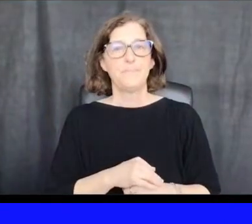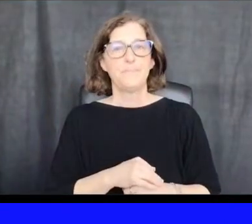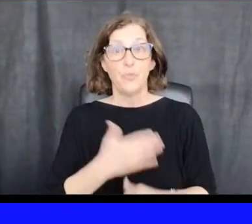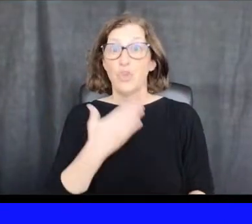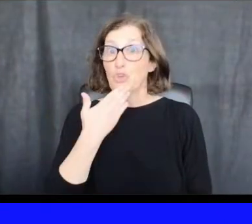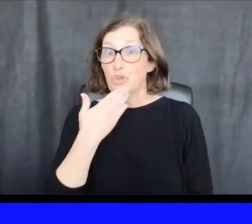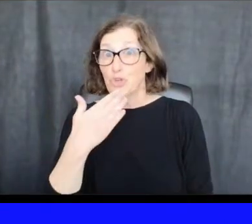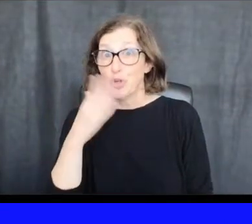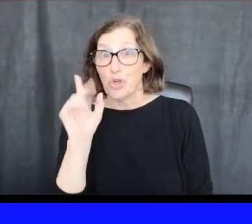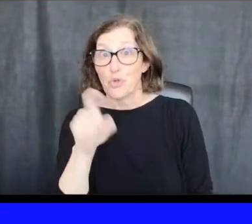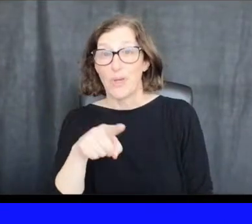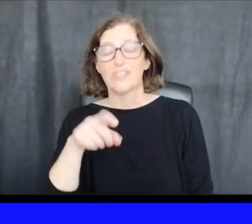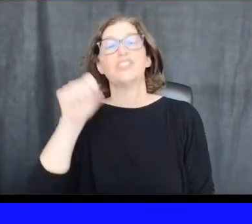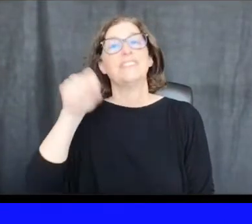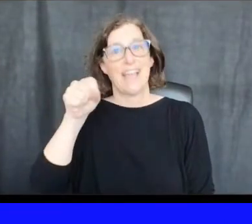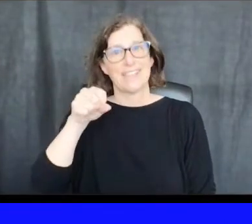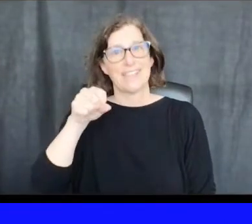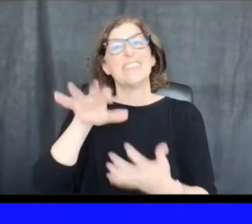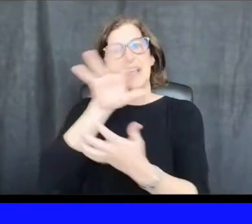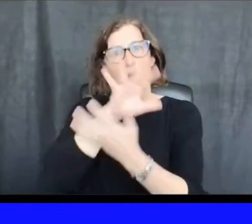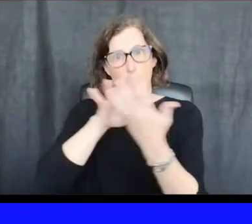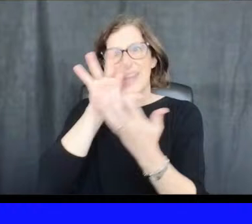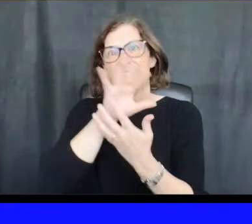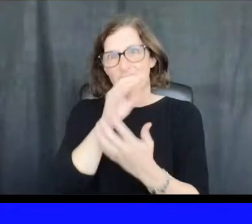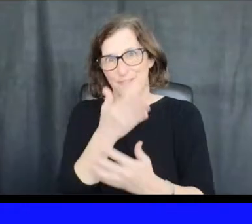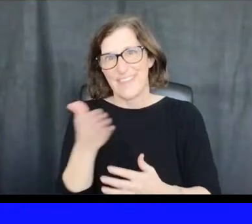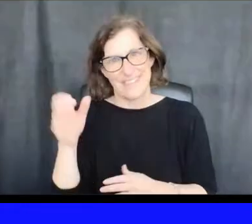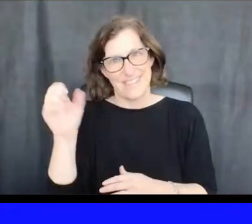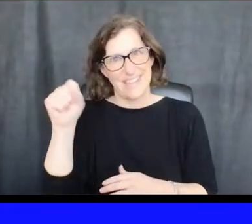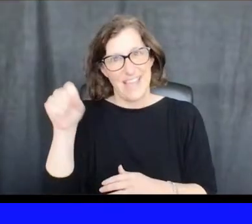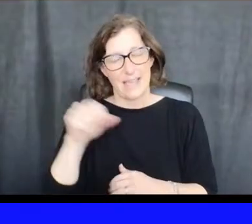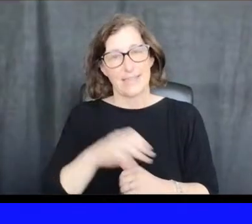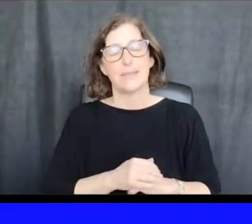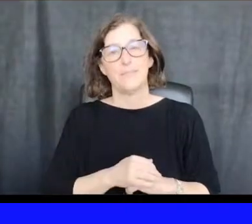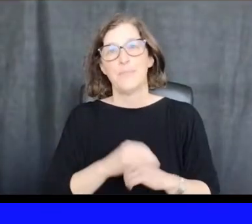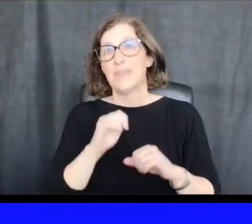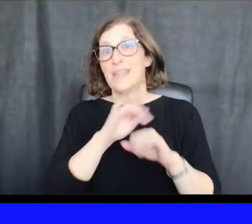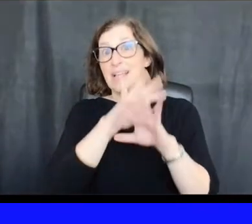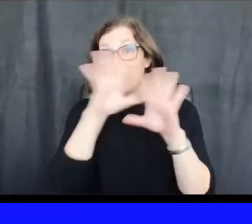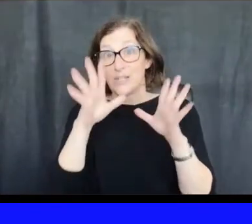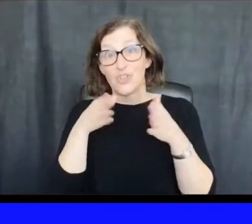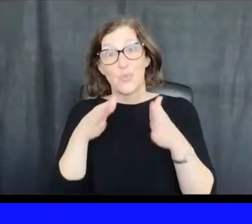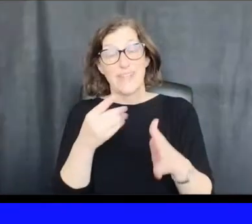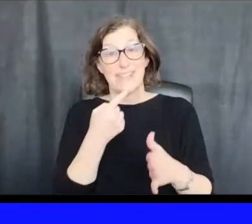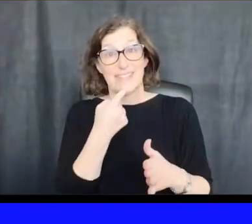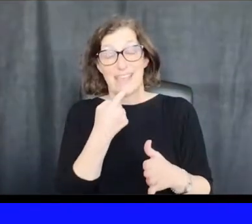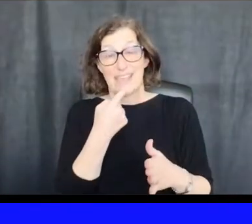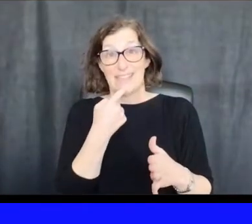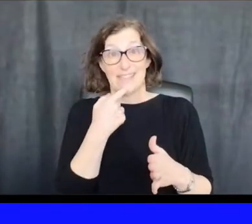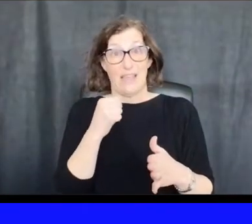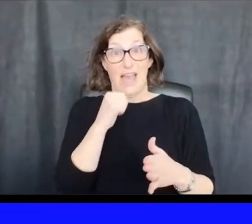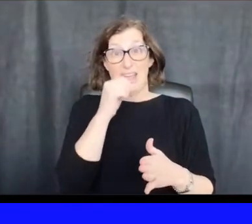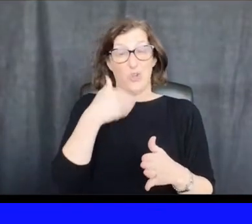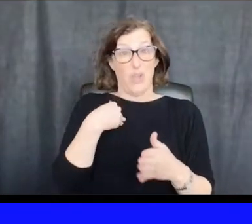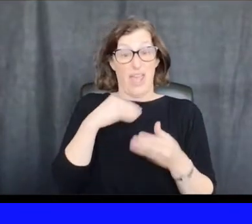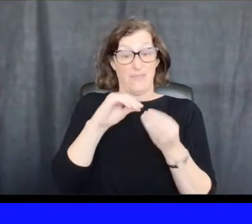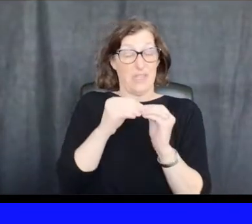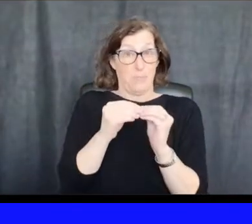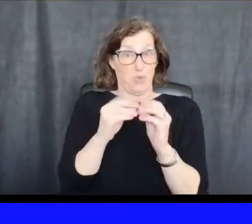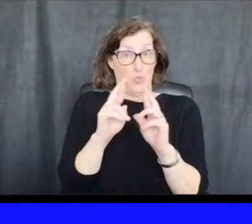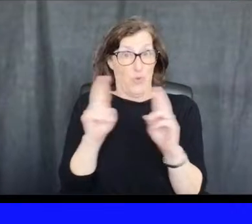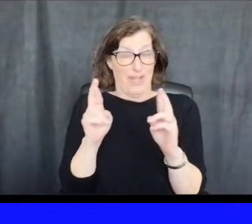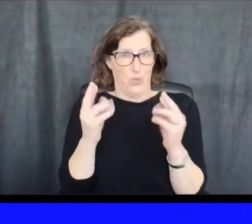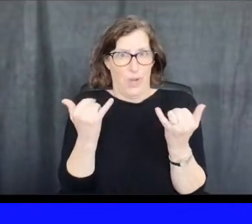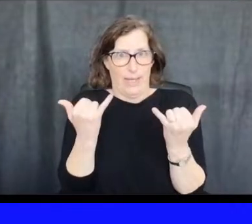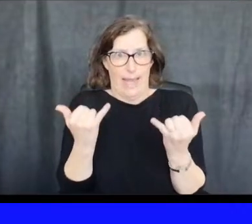cancers, lack of follow-up on key chronic conditions that has led to longer and more acute conditions. So it